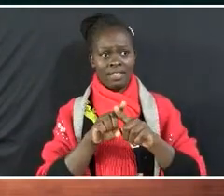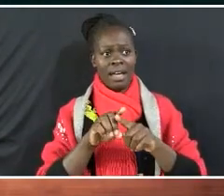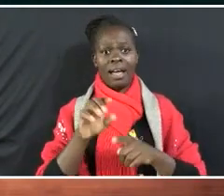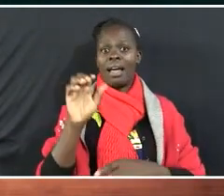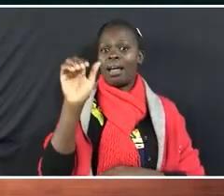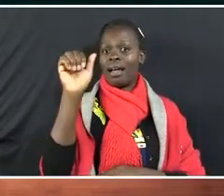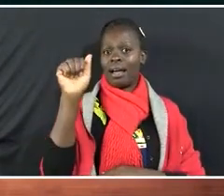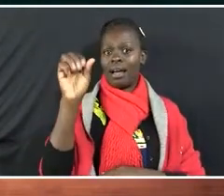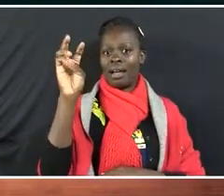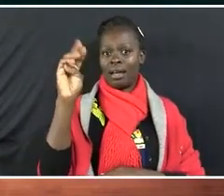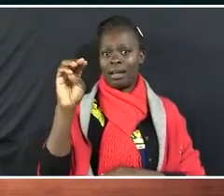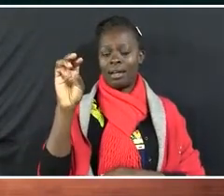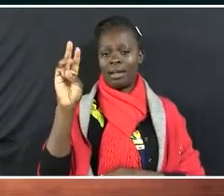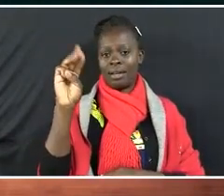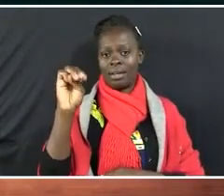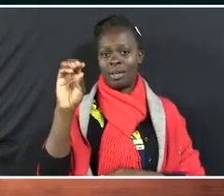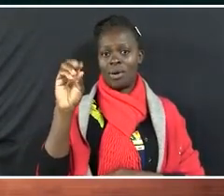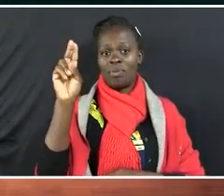he go with thee?